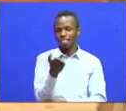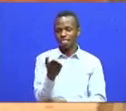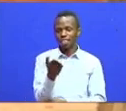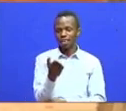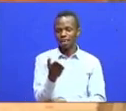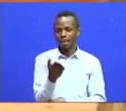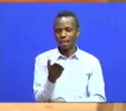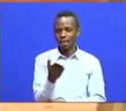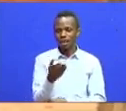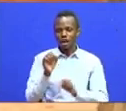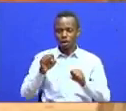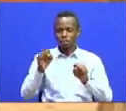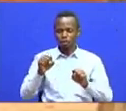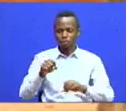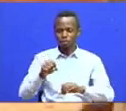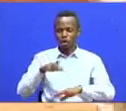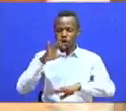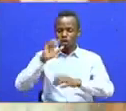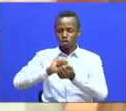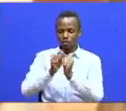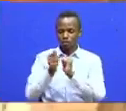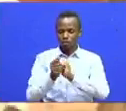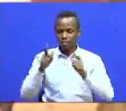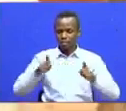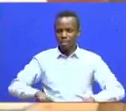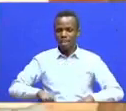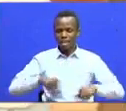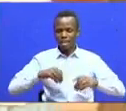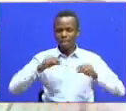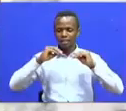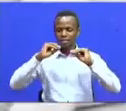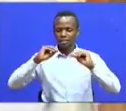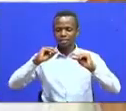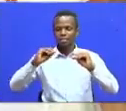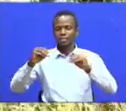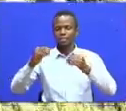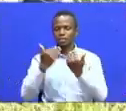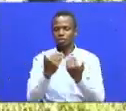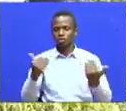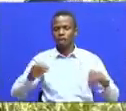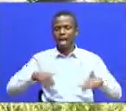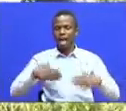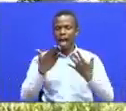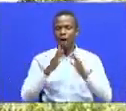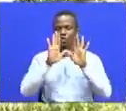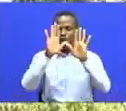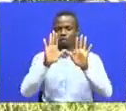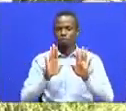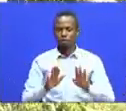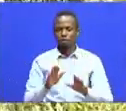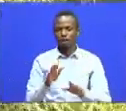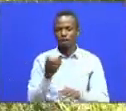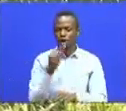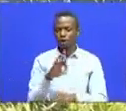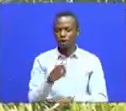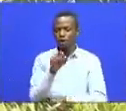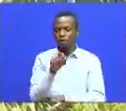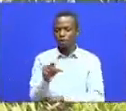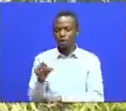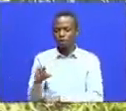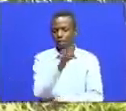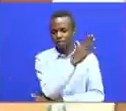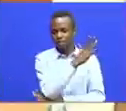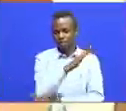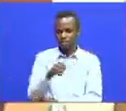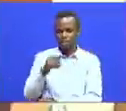able to impact their lives. We have been able to teach them, you know, the importance of planting trees. This is something that we have been doing